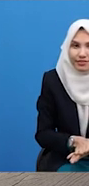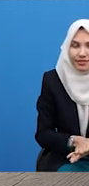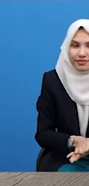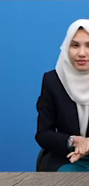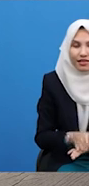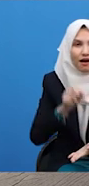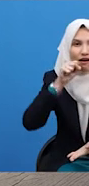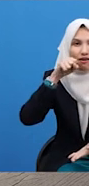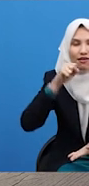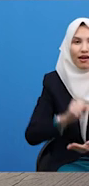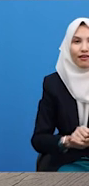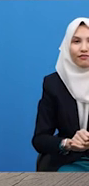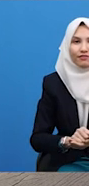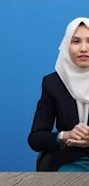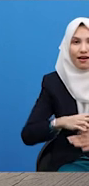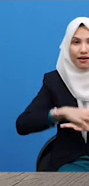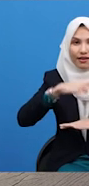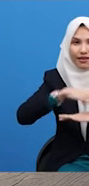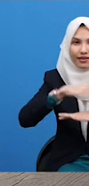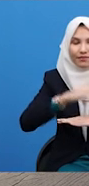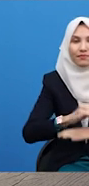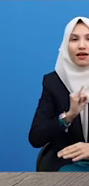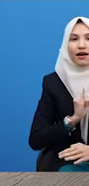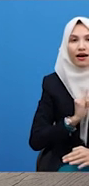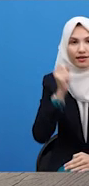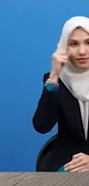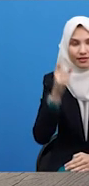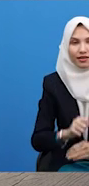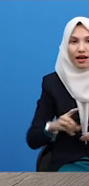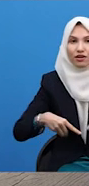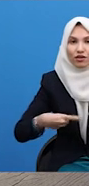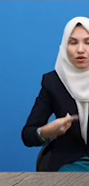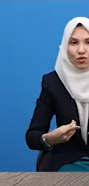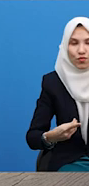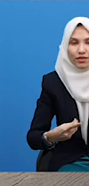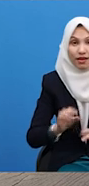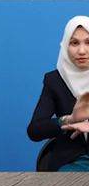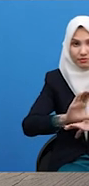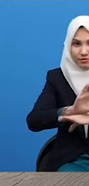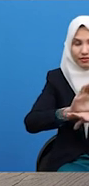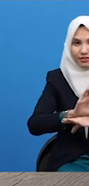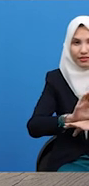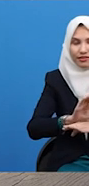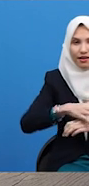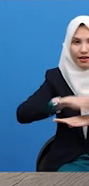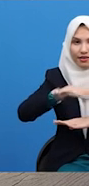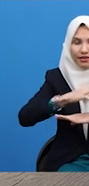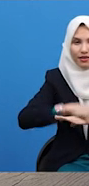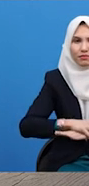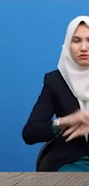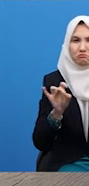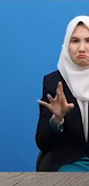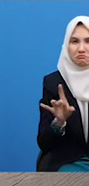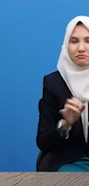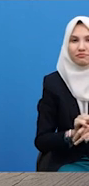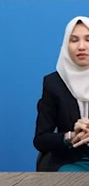I think I'll go with the chocolate cake. But she hates chocolate.